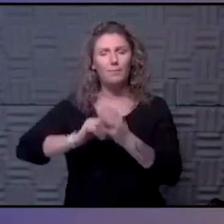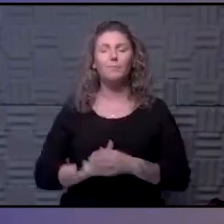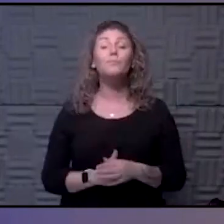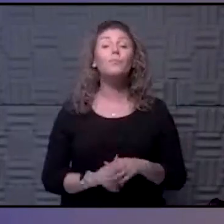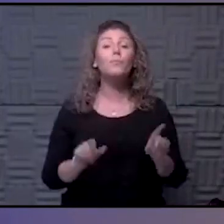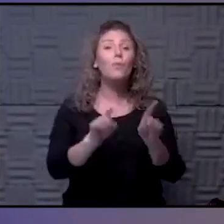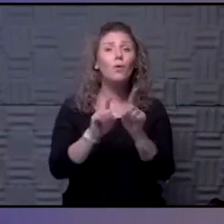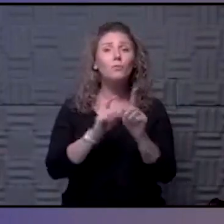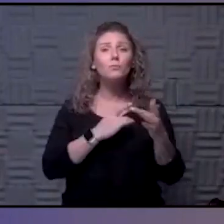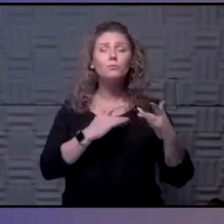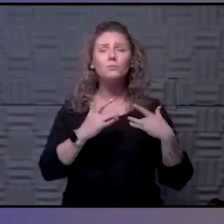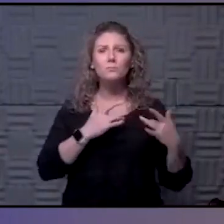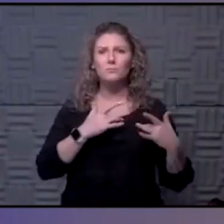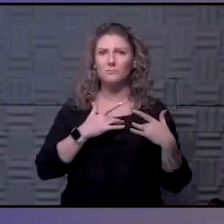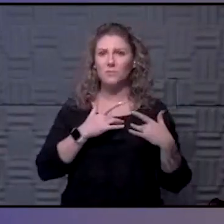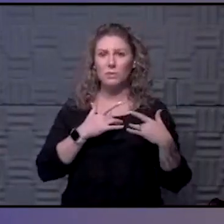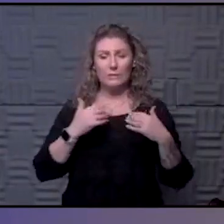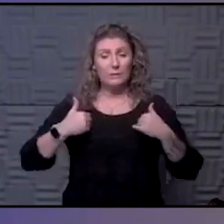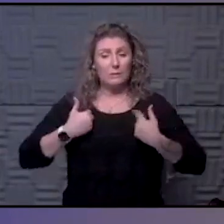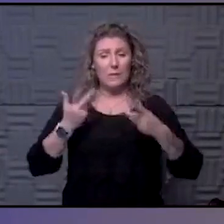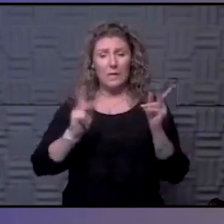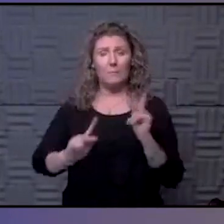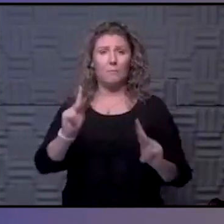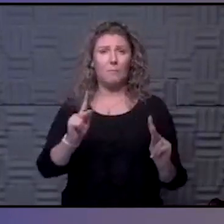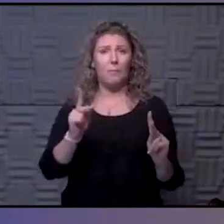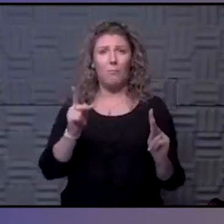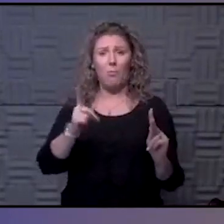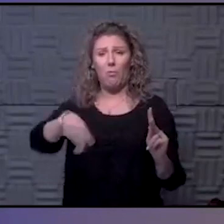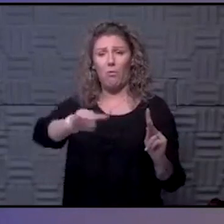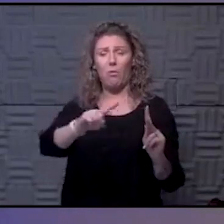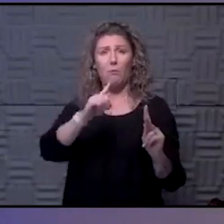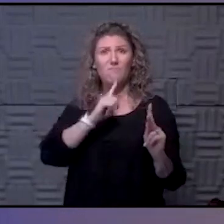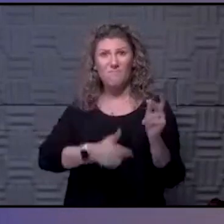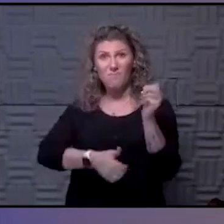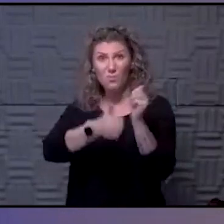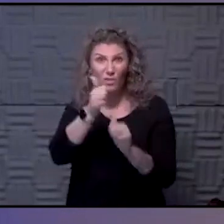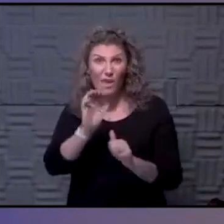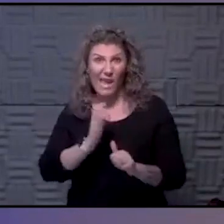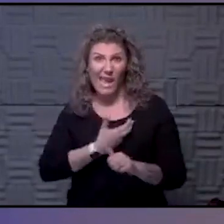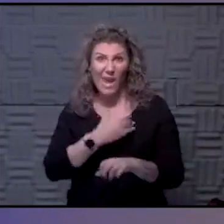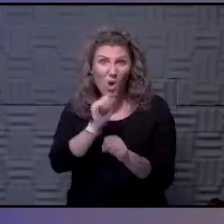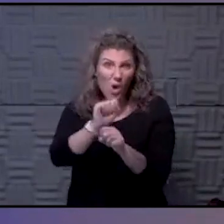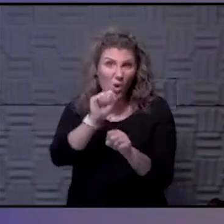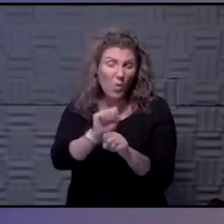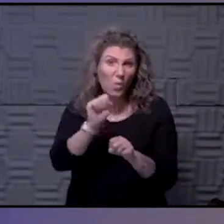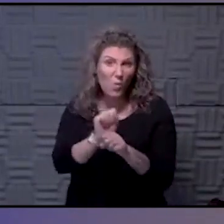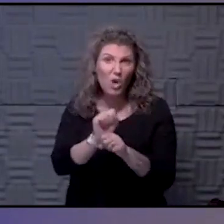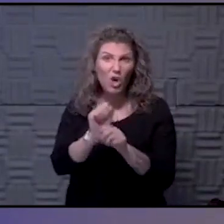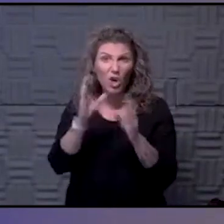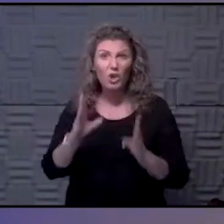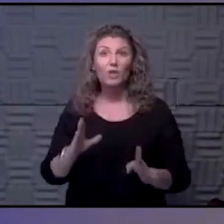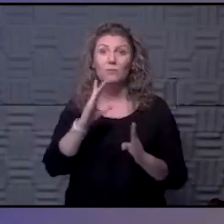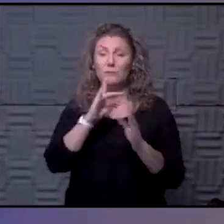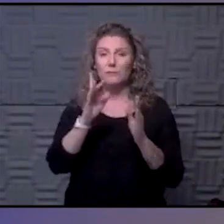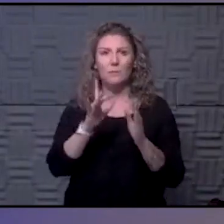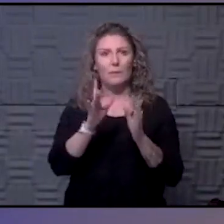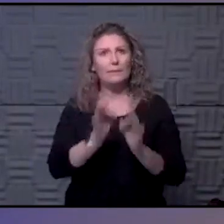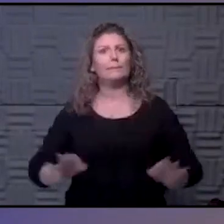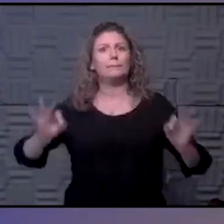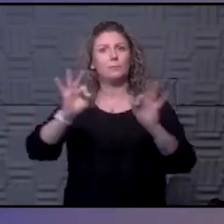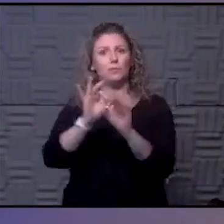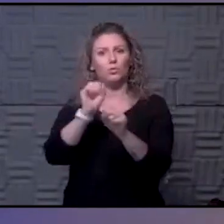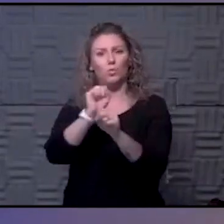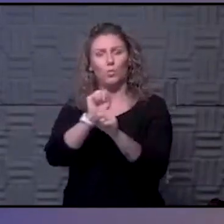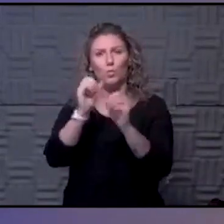the concern about the young people who are a majority of our workforce, and that is the essential workers, the people in our supply